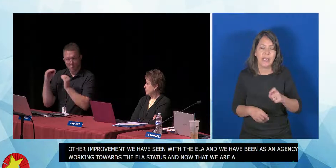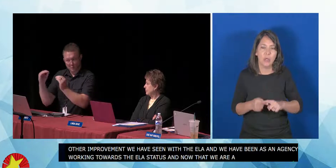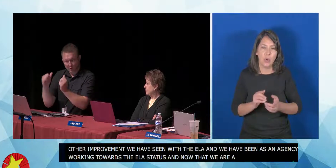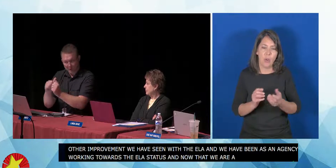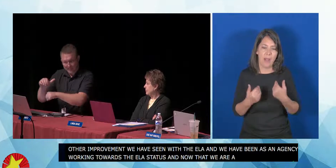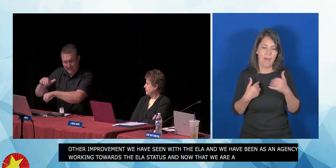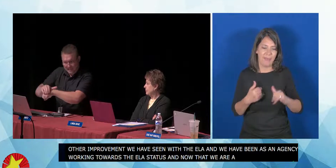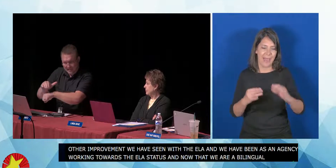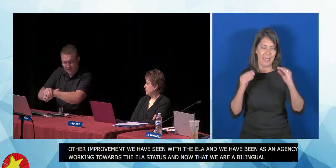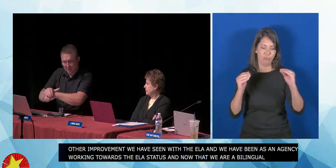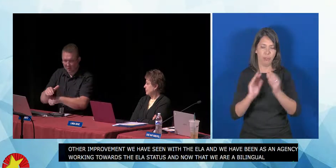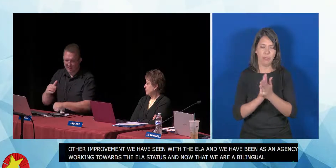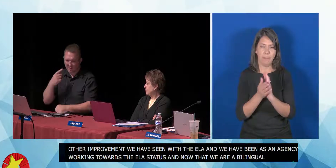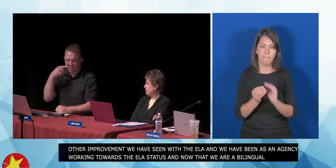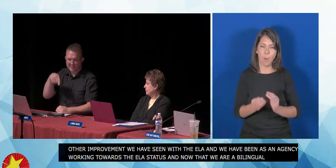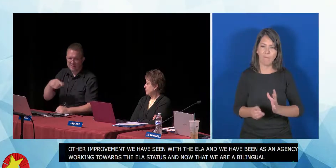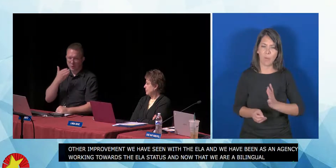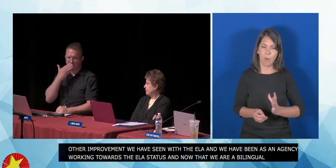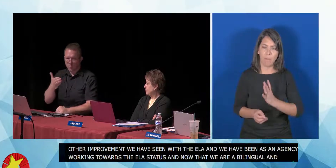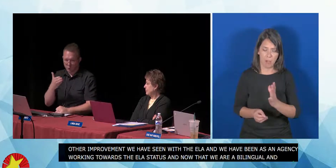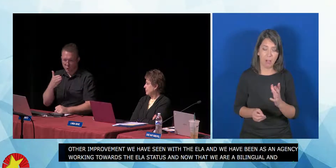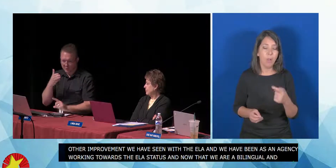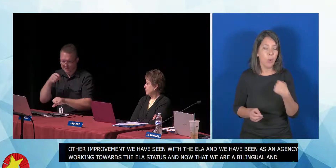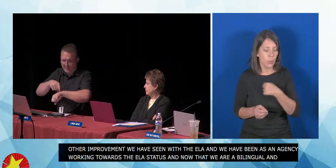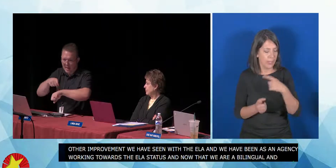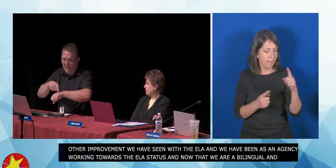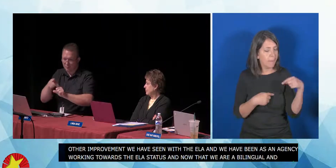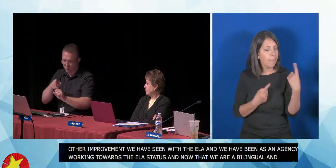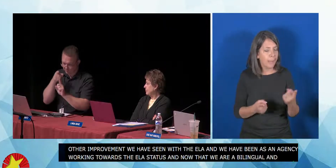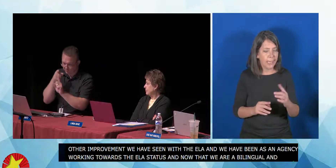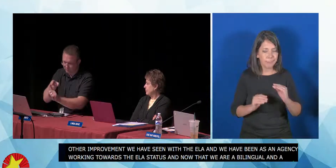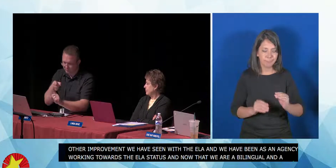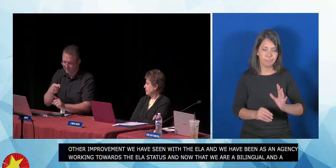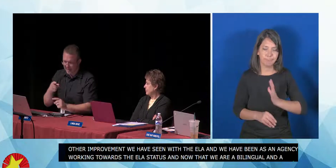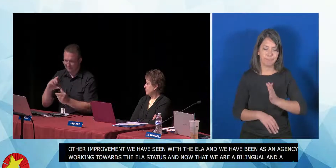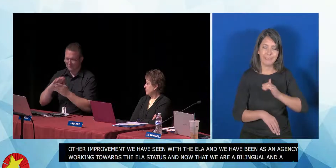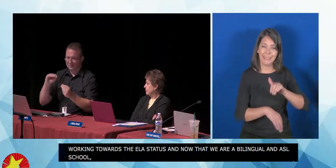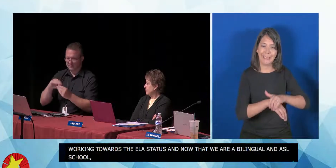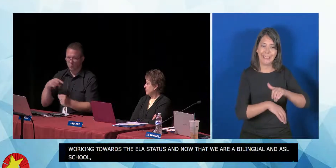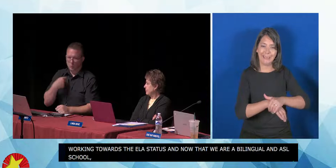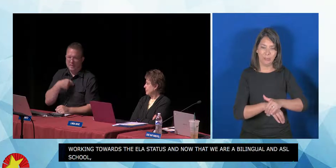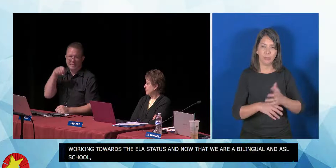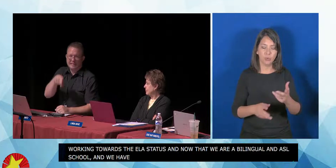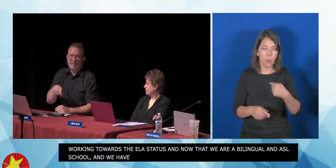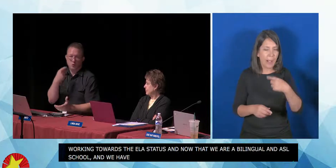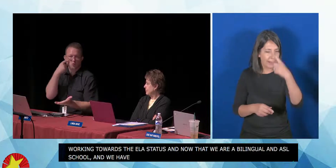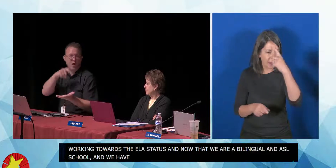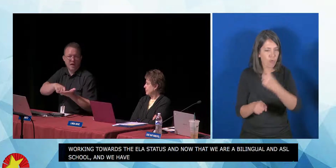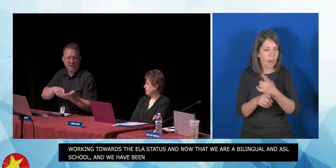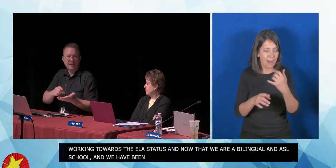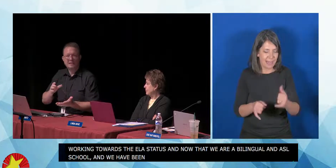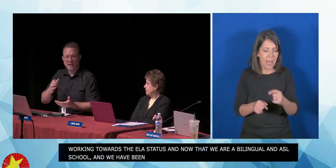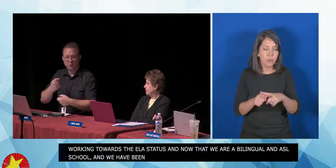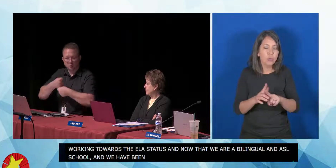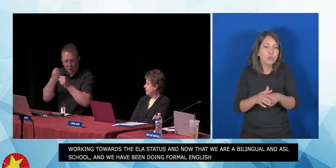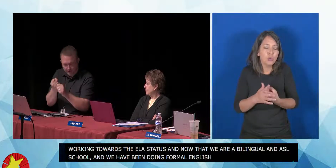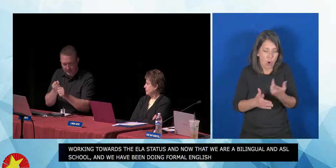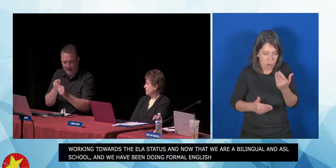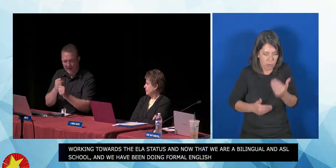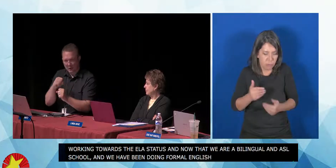instruction. We have been doing formal English instruction, and I think that this is a good time to start down the path